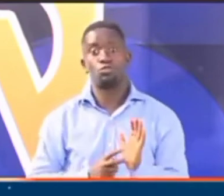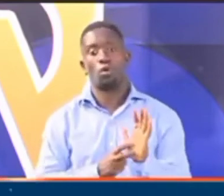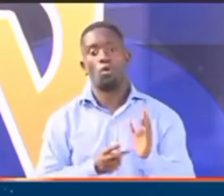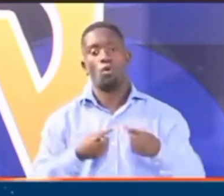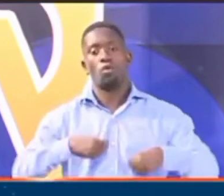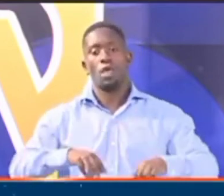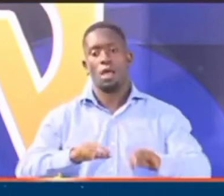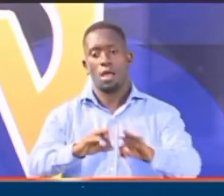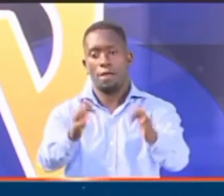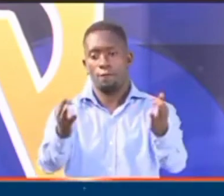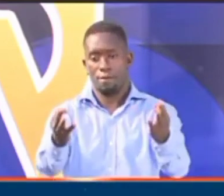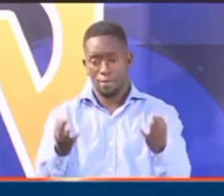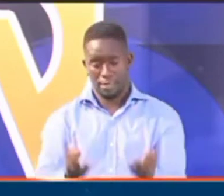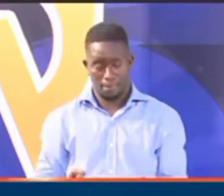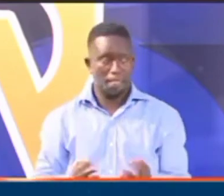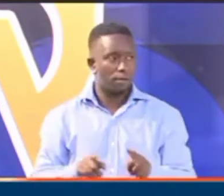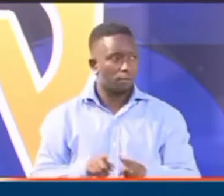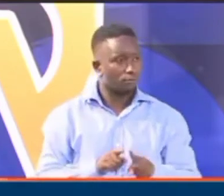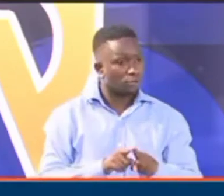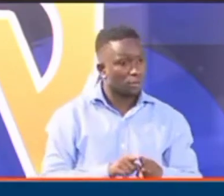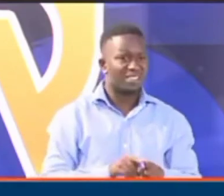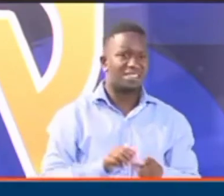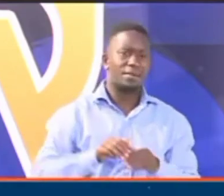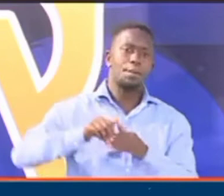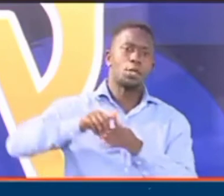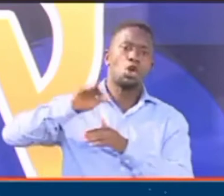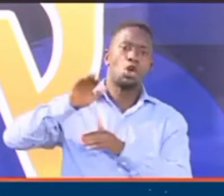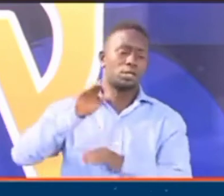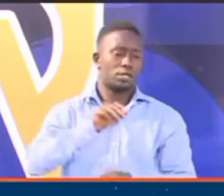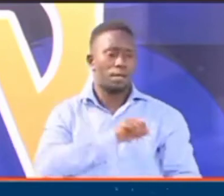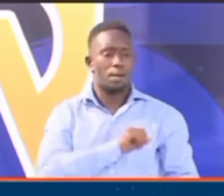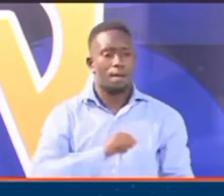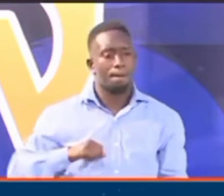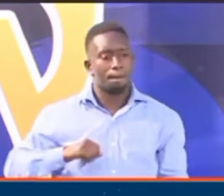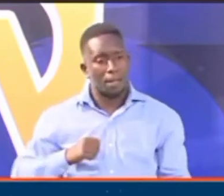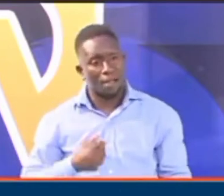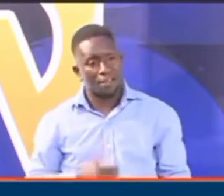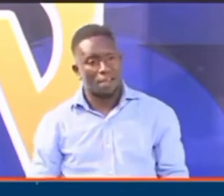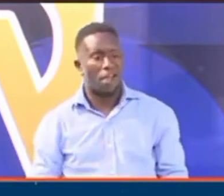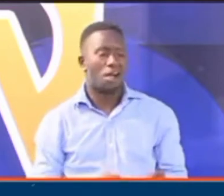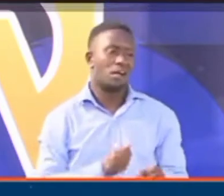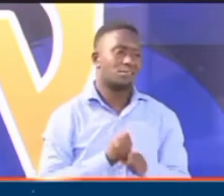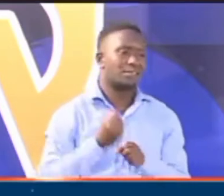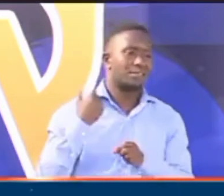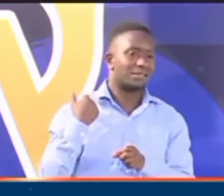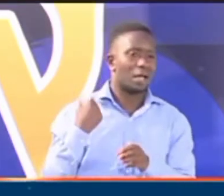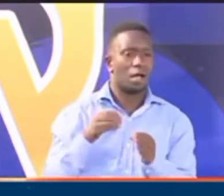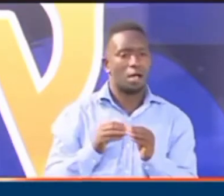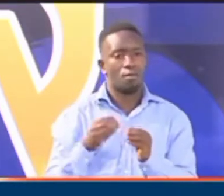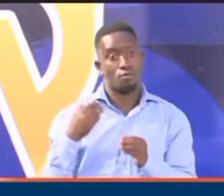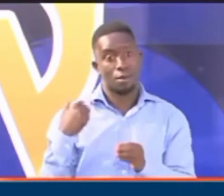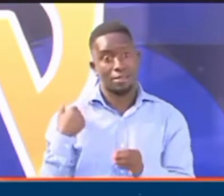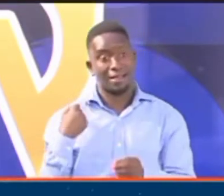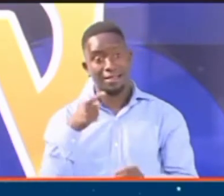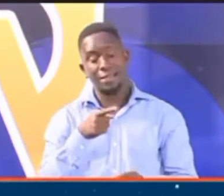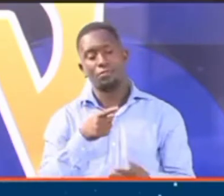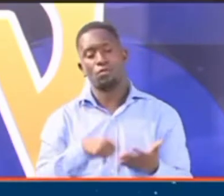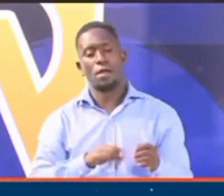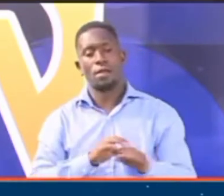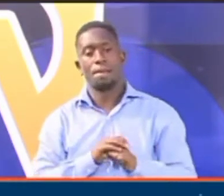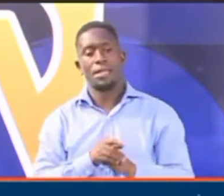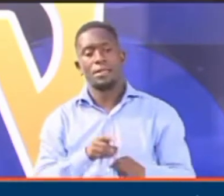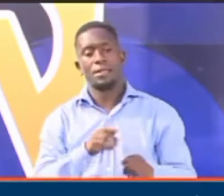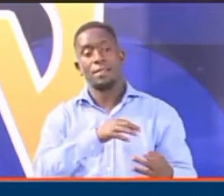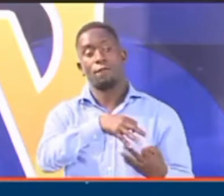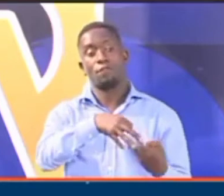what we are told it is. It goes beyond mom and dad and sister and brother. And that is what made the fellowship.